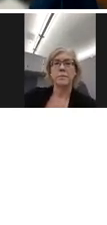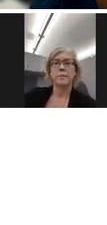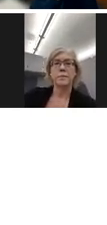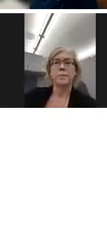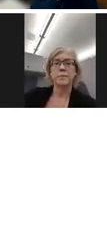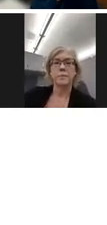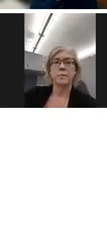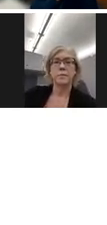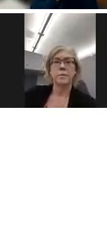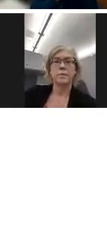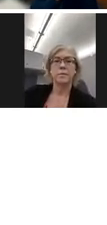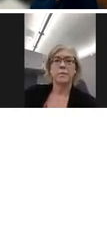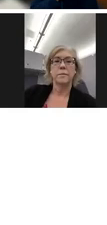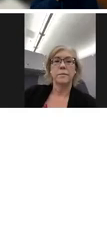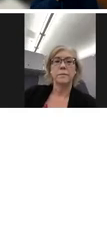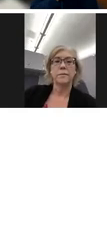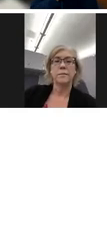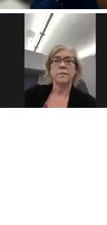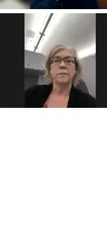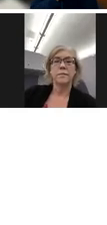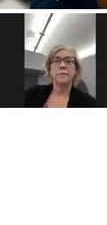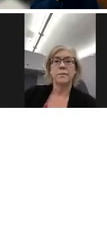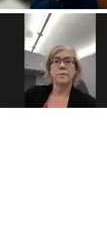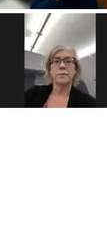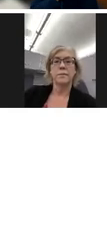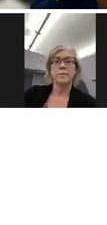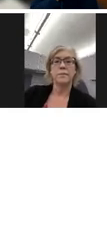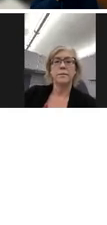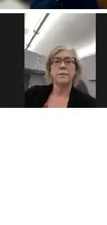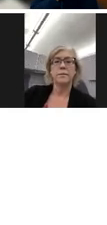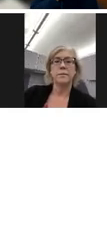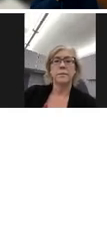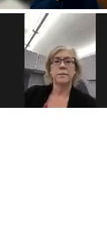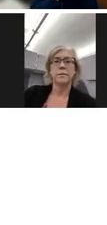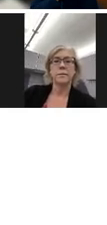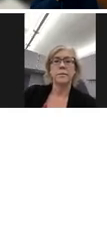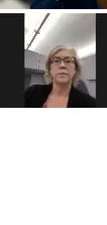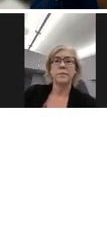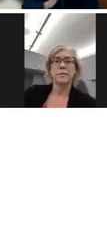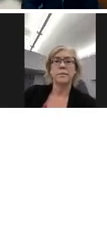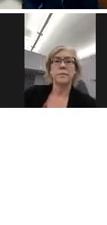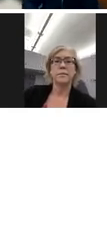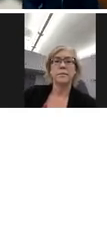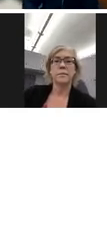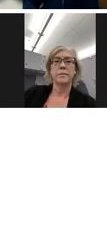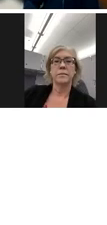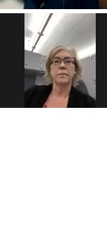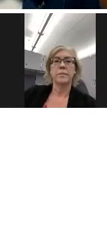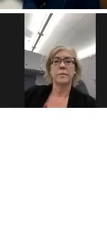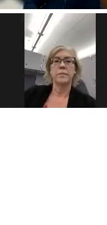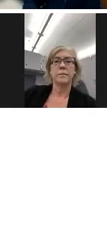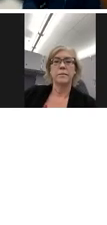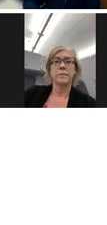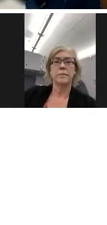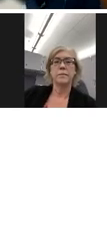their workforce, we have a program where we work with those employers to assist those employees that they're letting go or